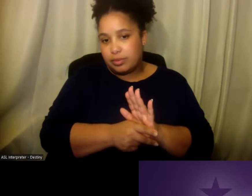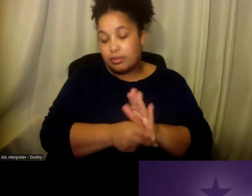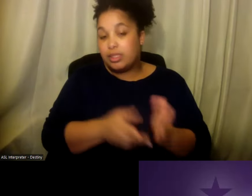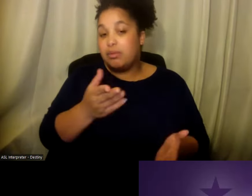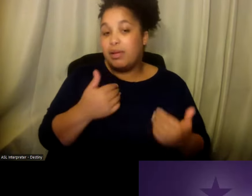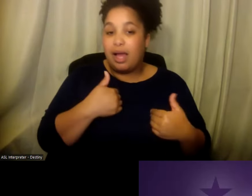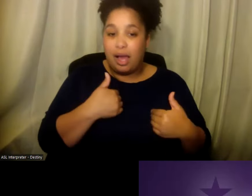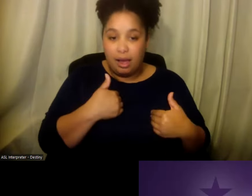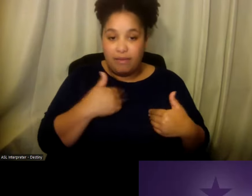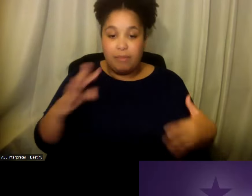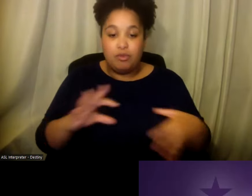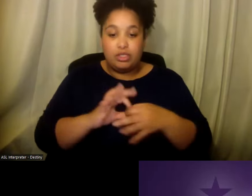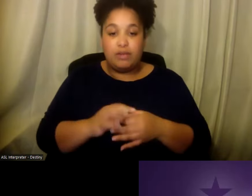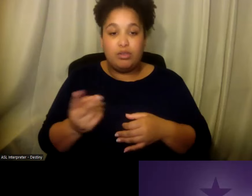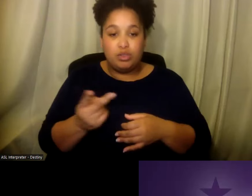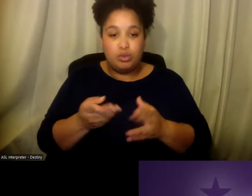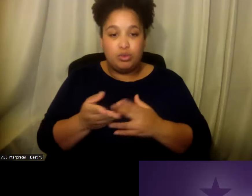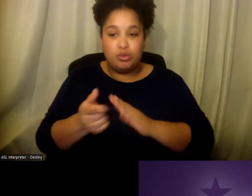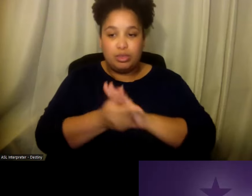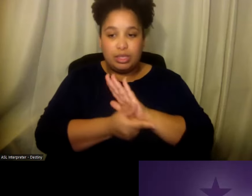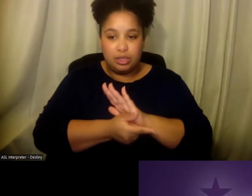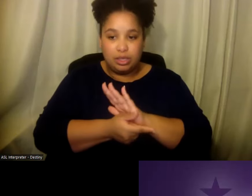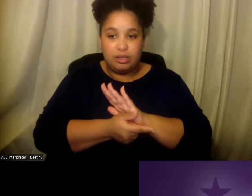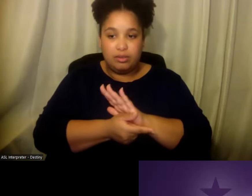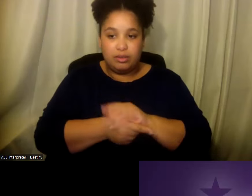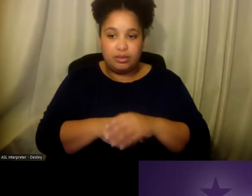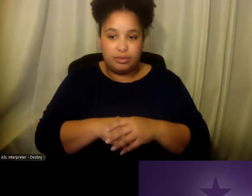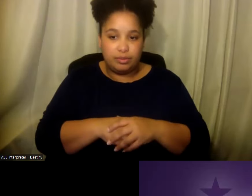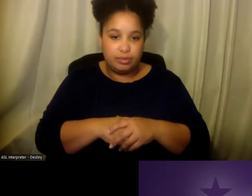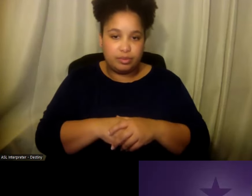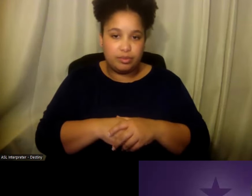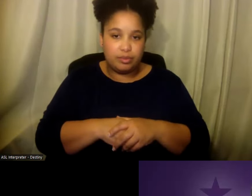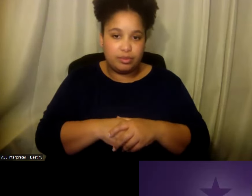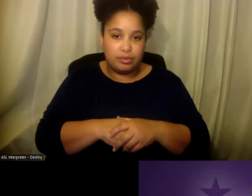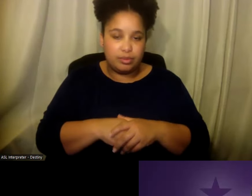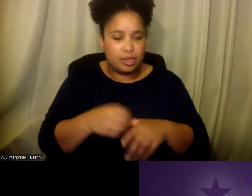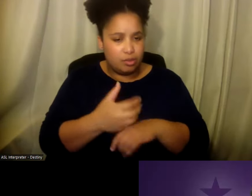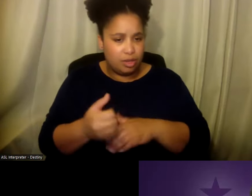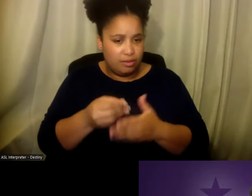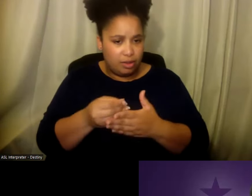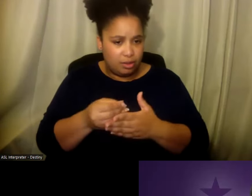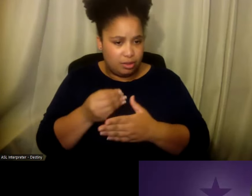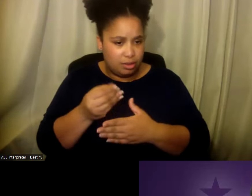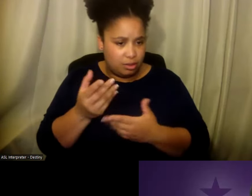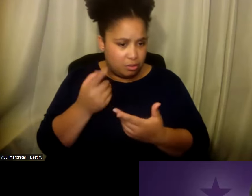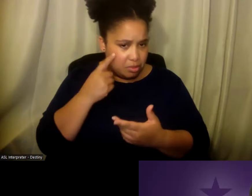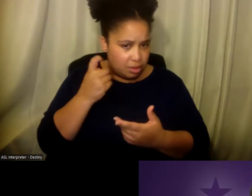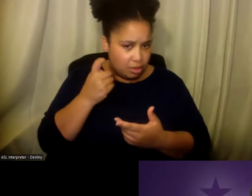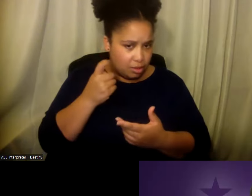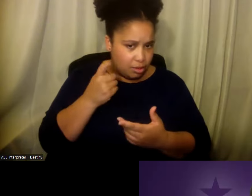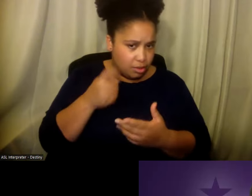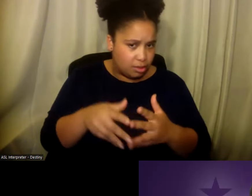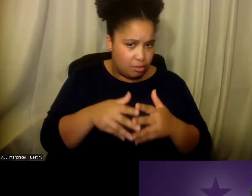a bridging of those two things through the legislative effort. And is the reason they run out of funding because it was